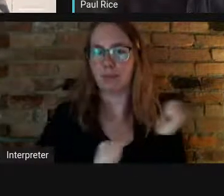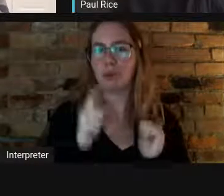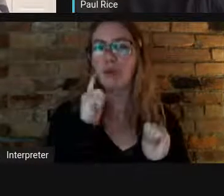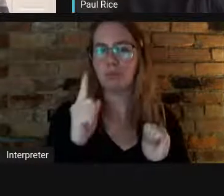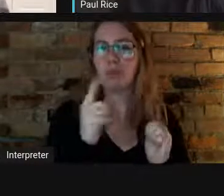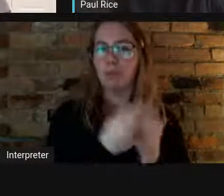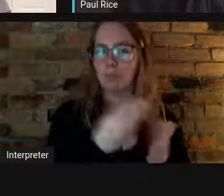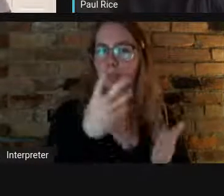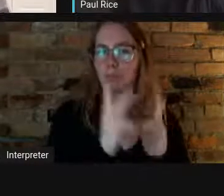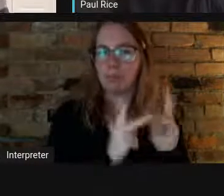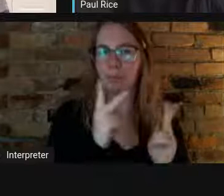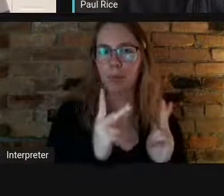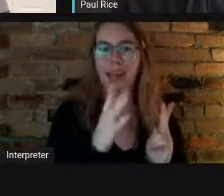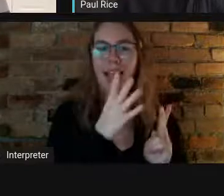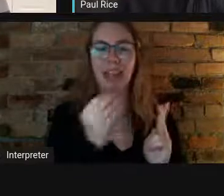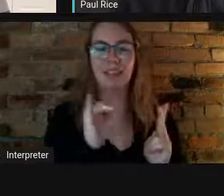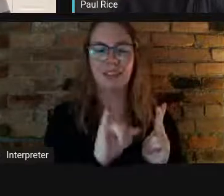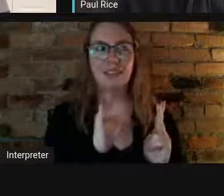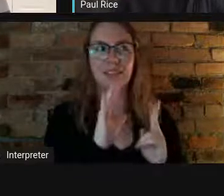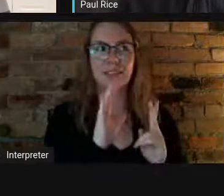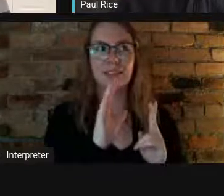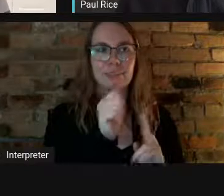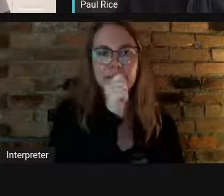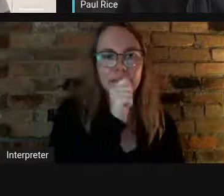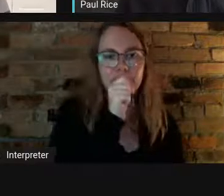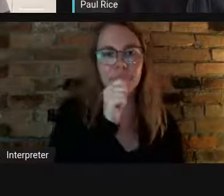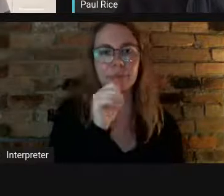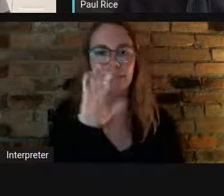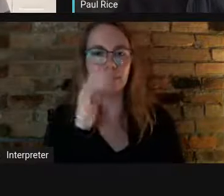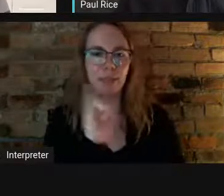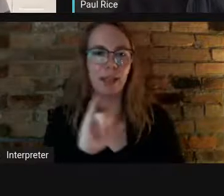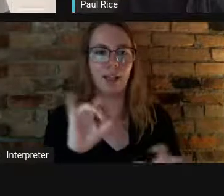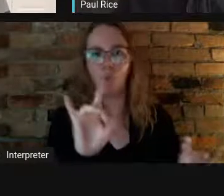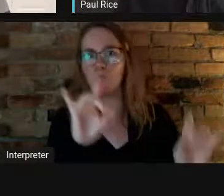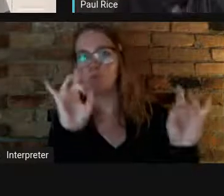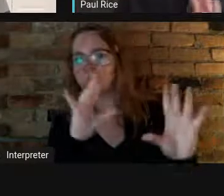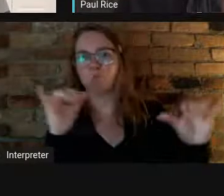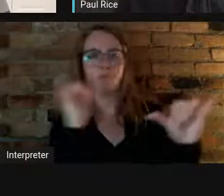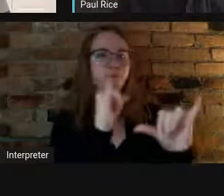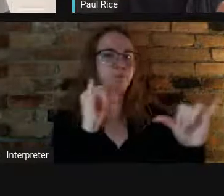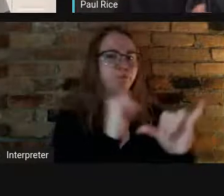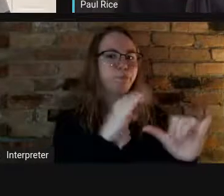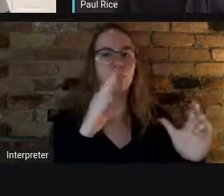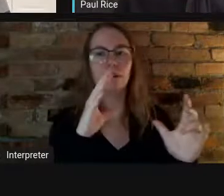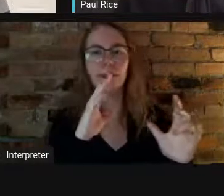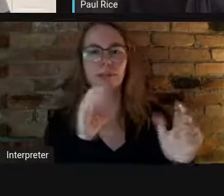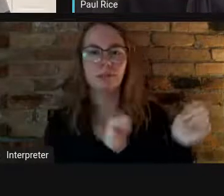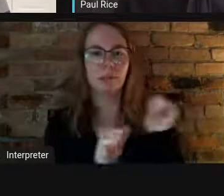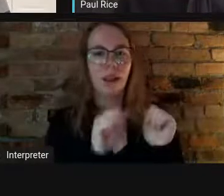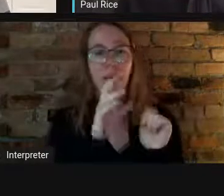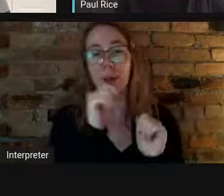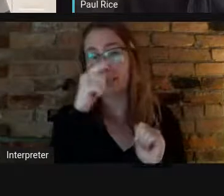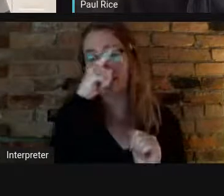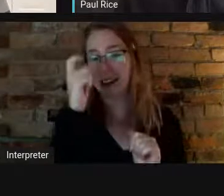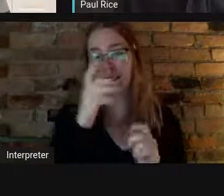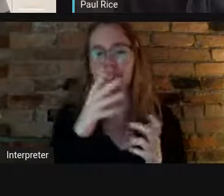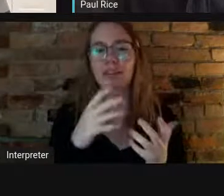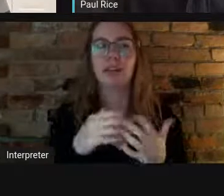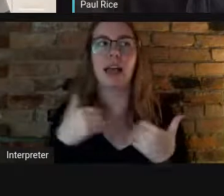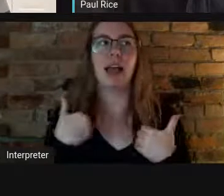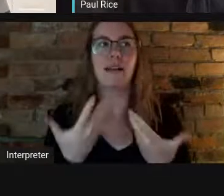as like this ludicrous display. But due to the gay propaganda law, you can't have any display